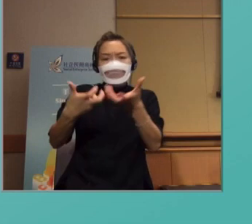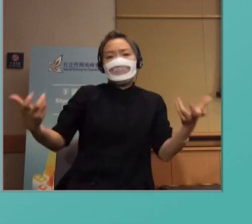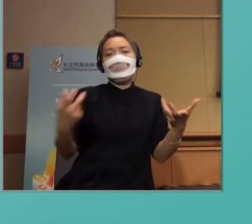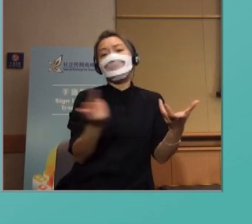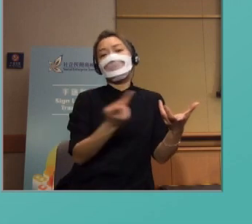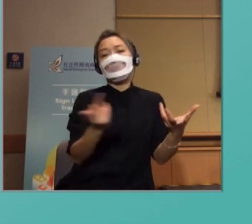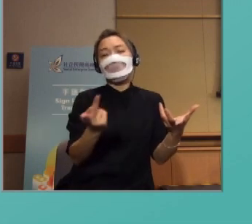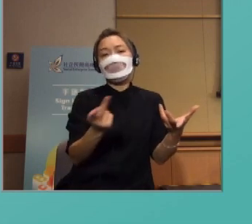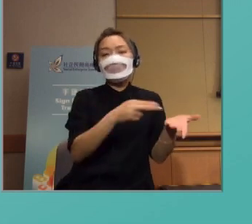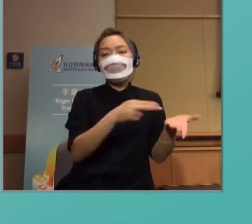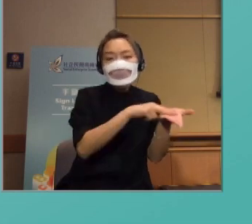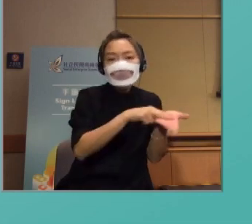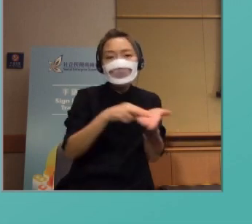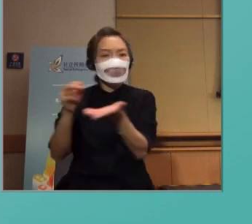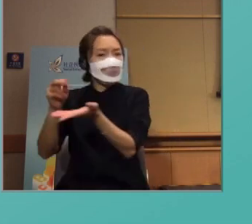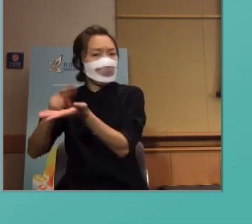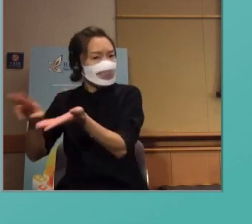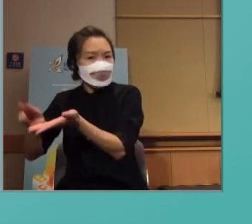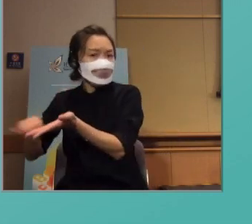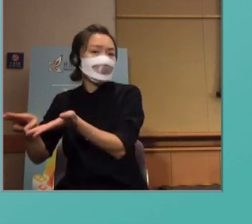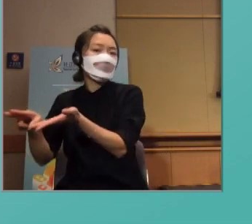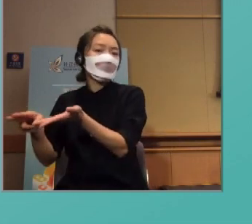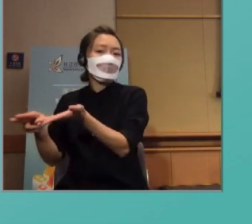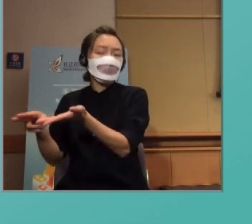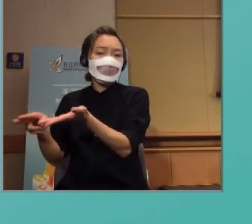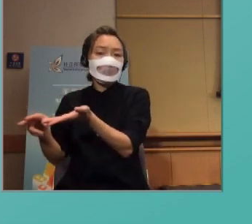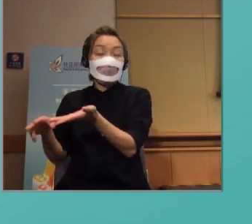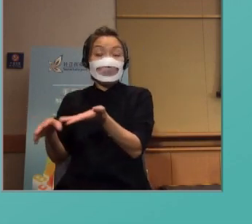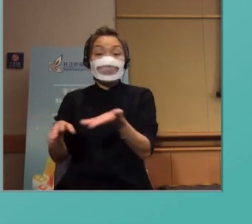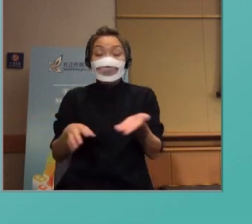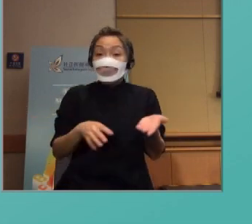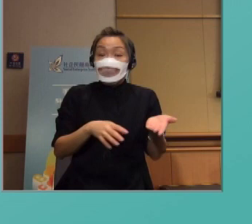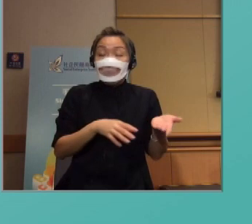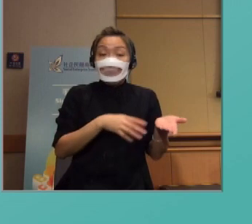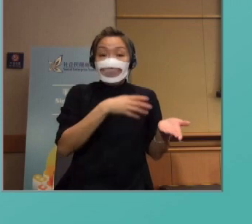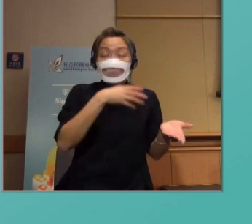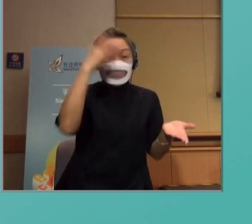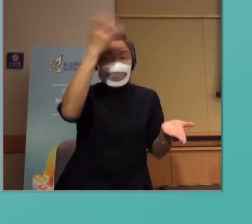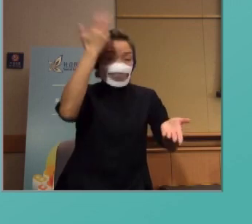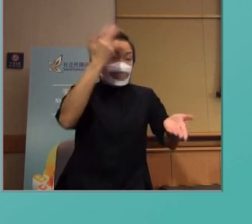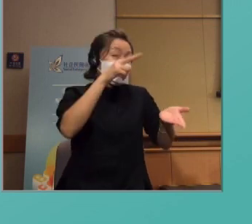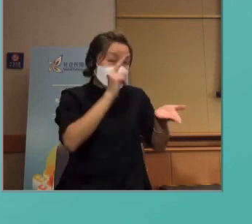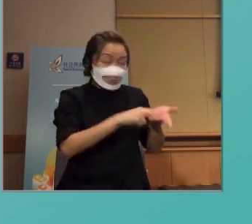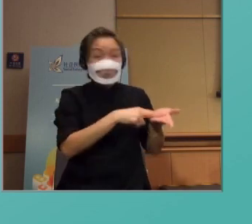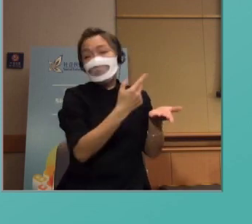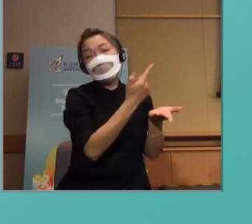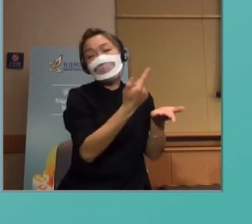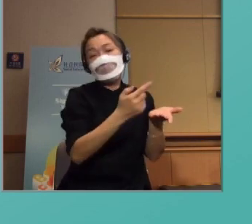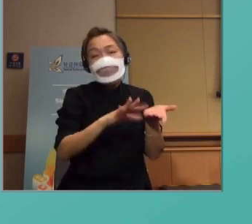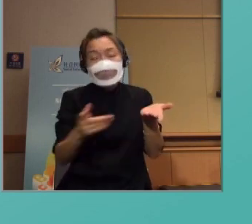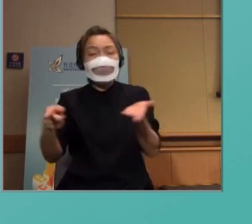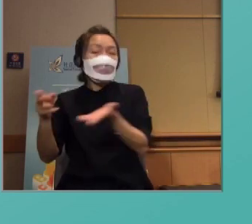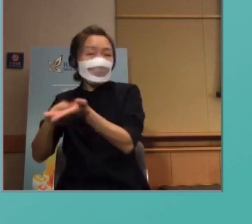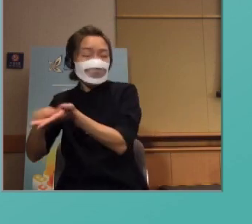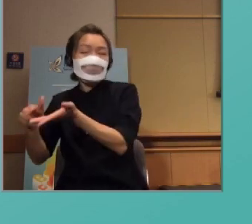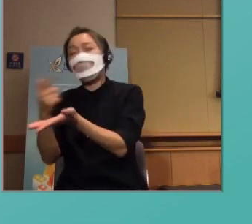truly believe that. And even among the NFT worlds, among the crypto worlds, there's a lot of contestation among